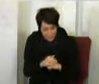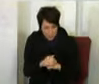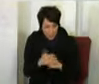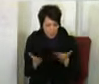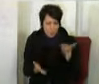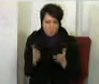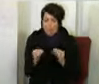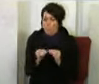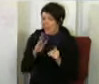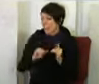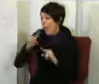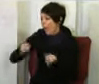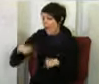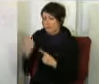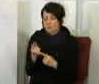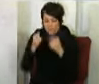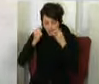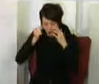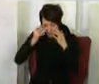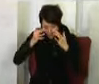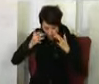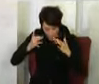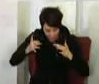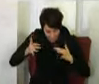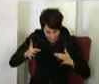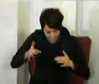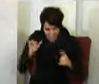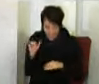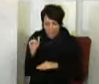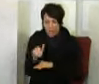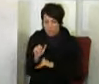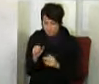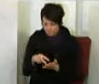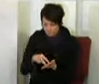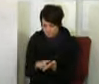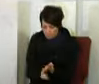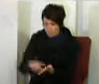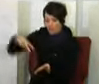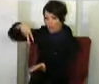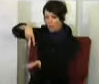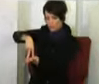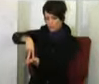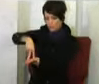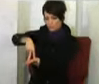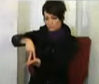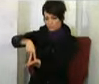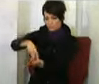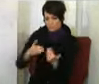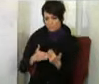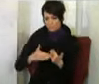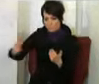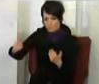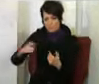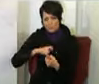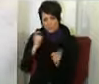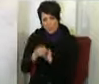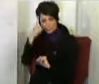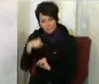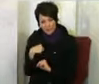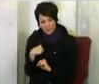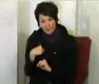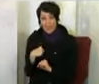Probably cried more than I've ever cried in my entire life that night. And then I got up. Things changed for me in a big way.